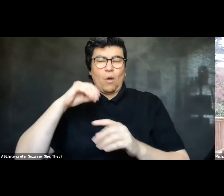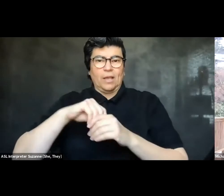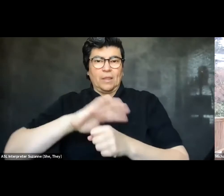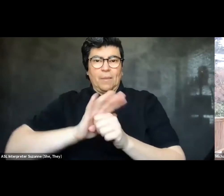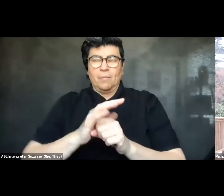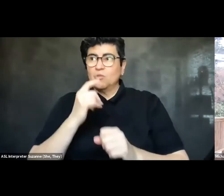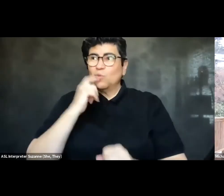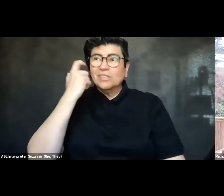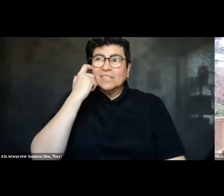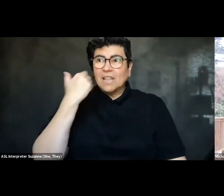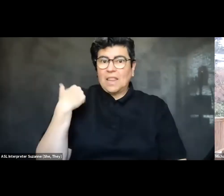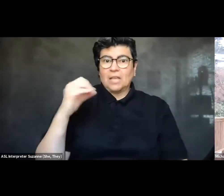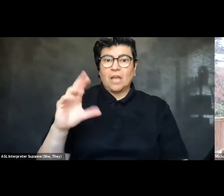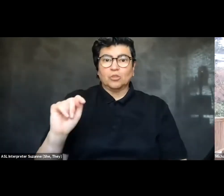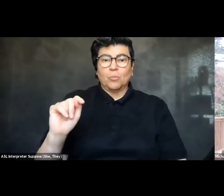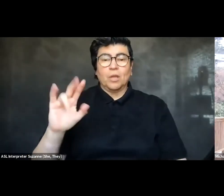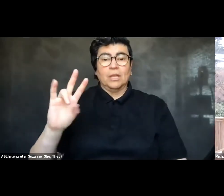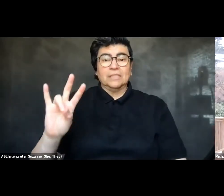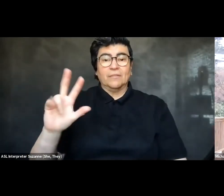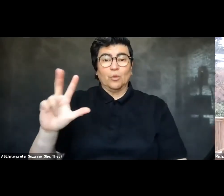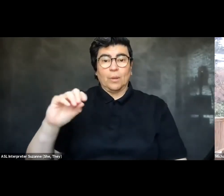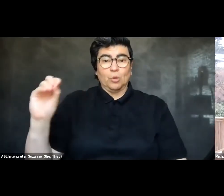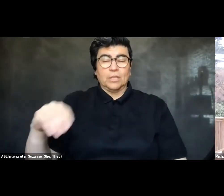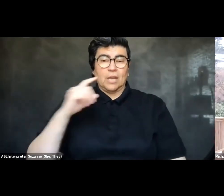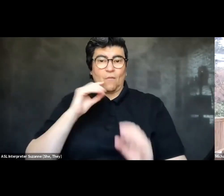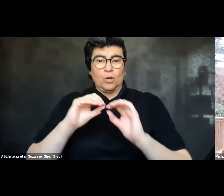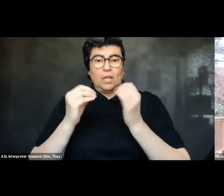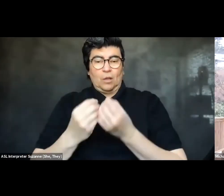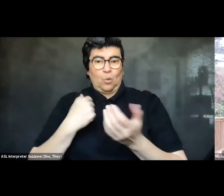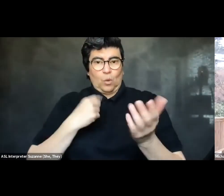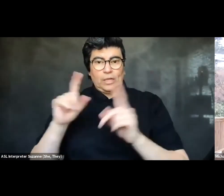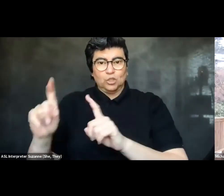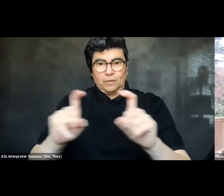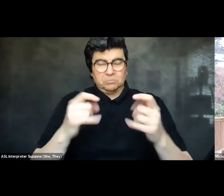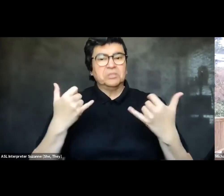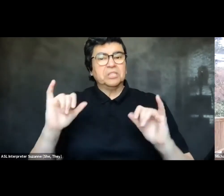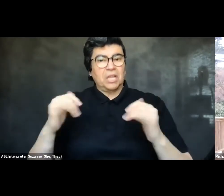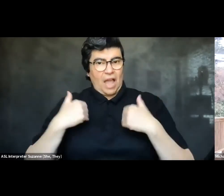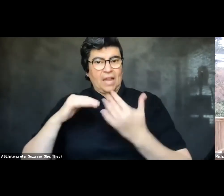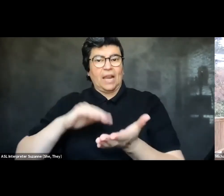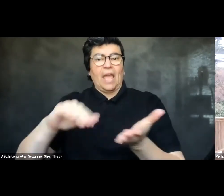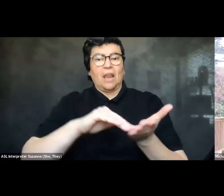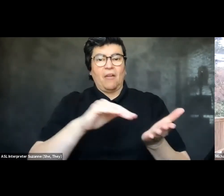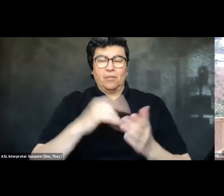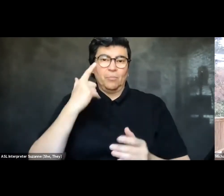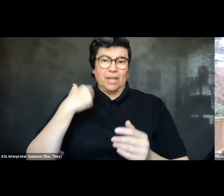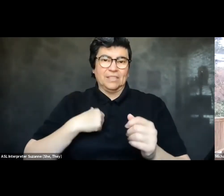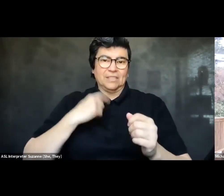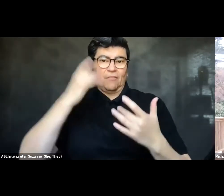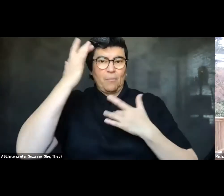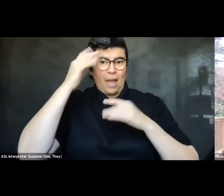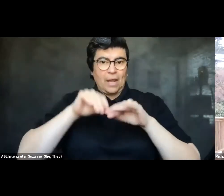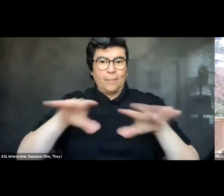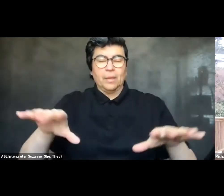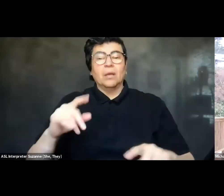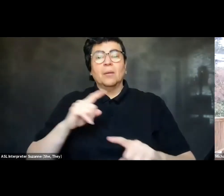last October, 73% of organizations we surveyed still reported layoffs or furloughs due to the pandemic.